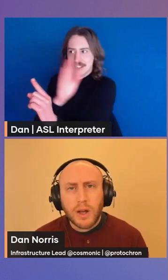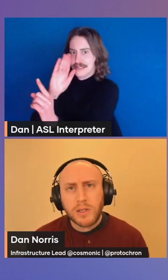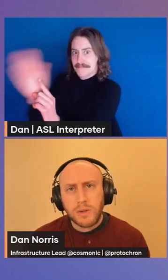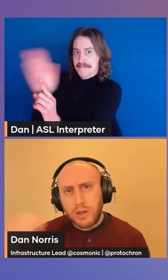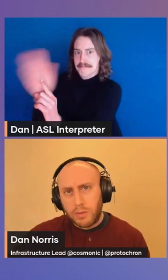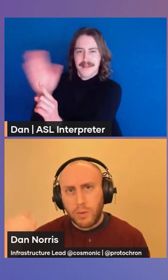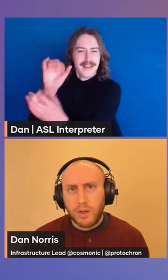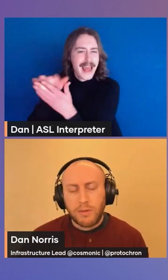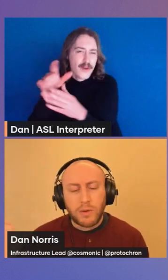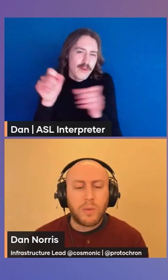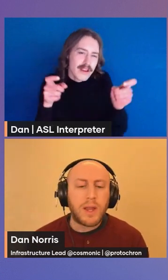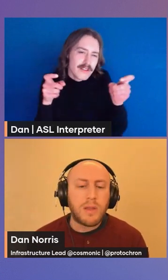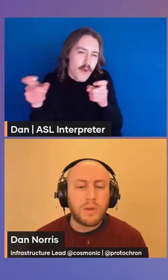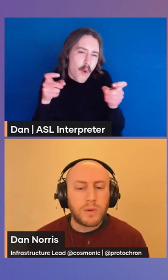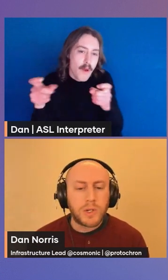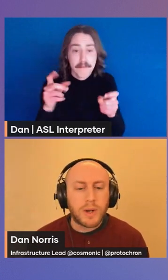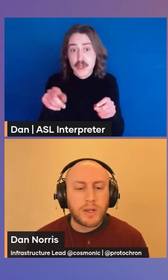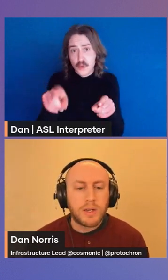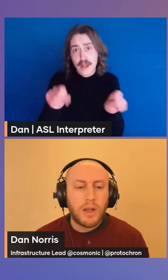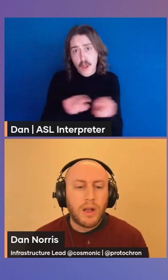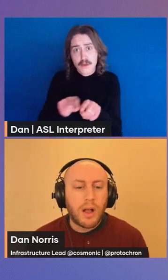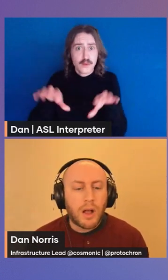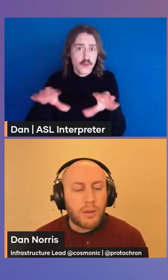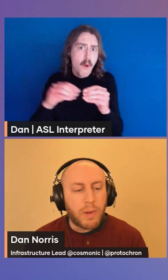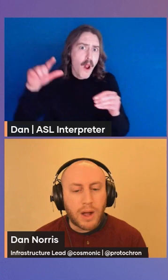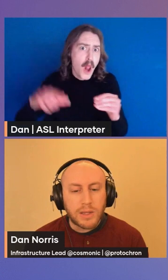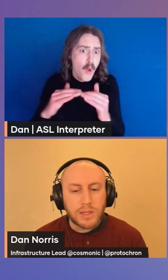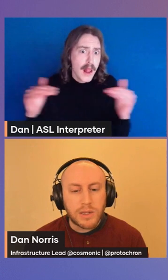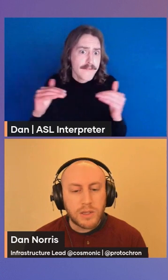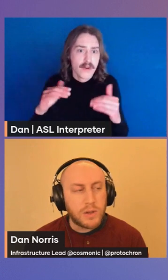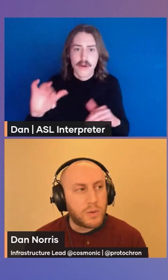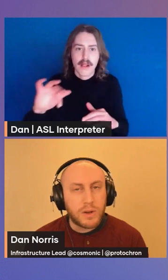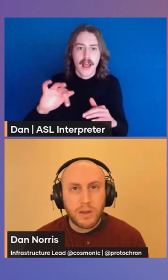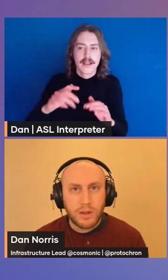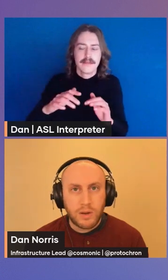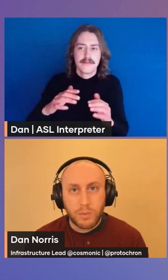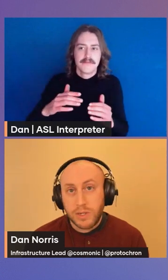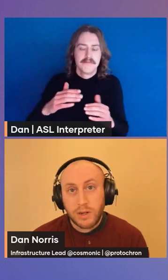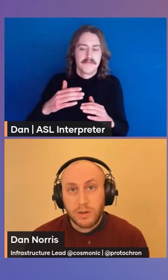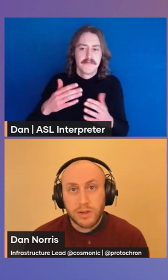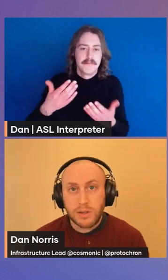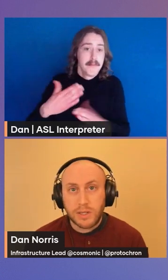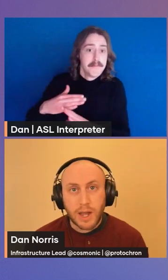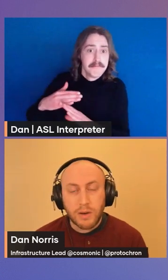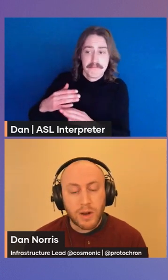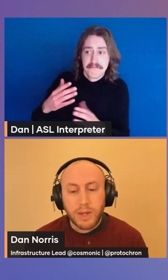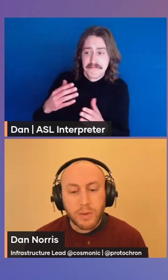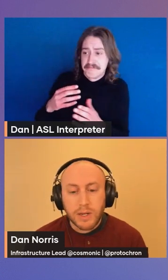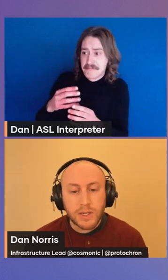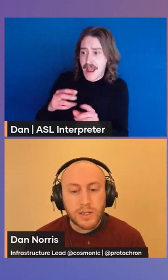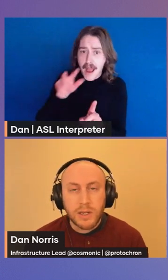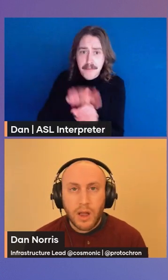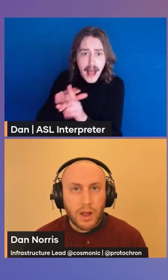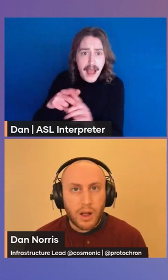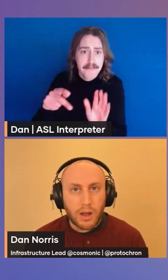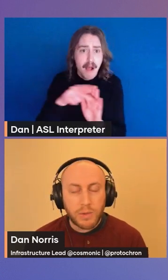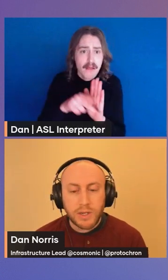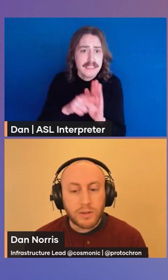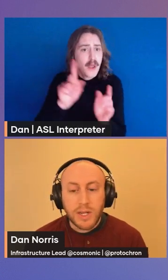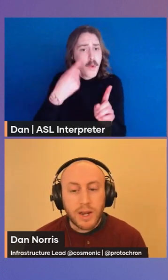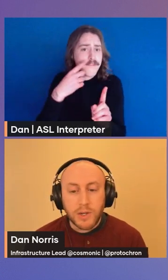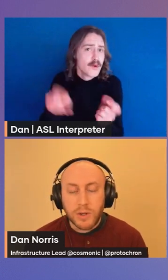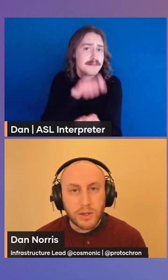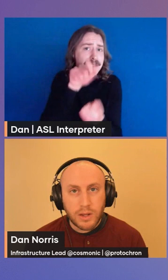can also dip lower level, right? You can restrict policies to particular CIDR IP ranges,